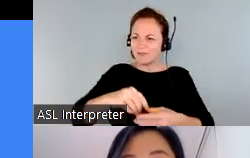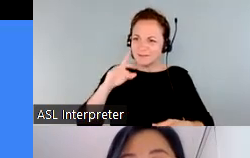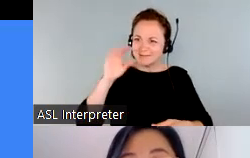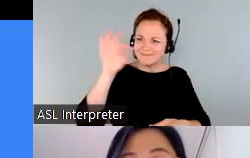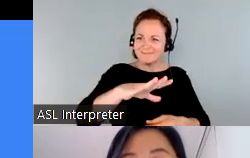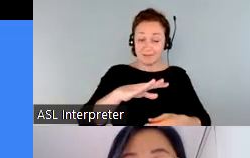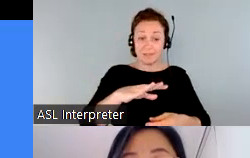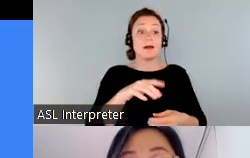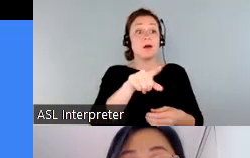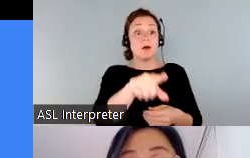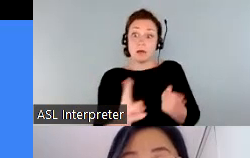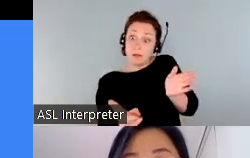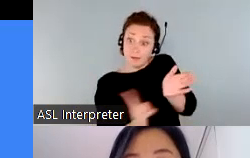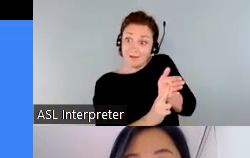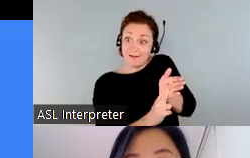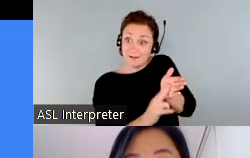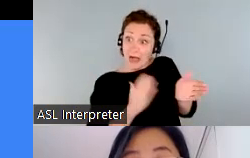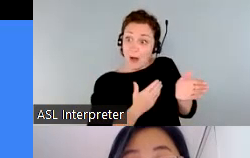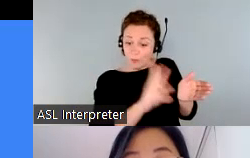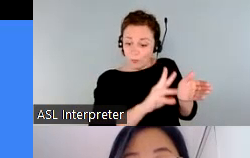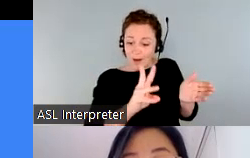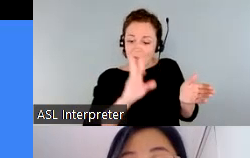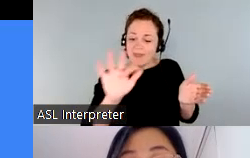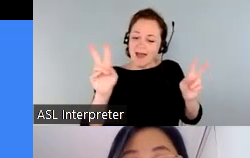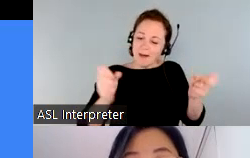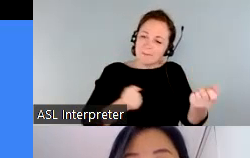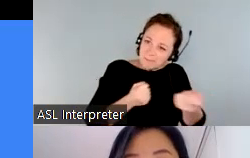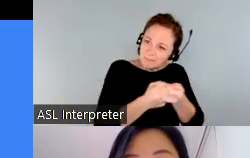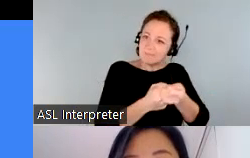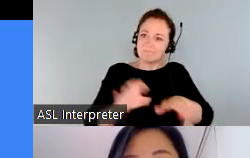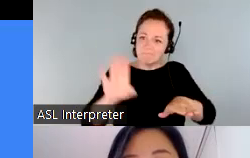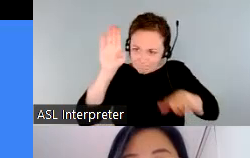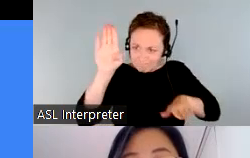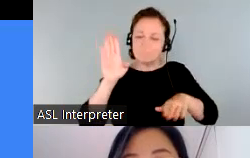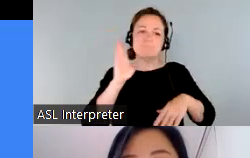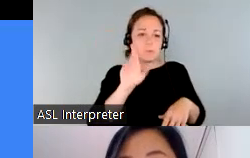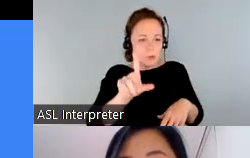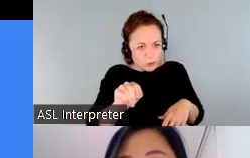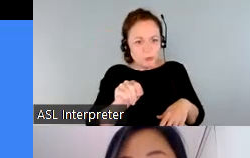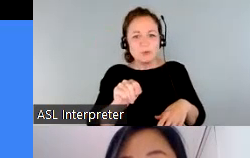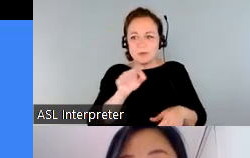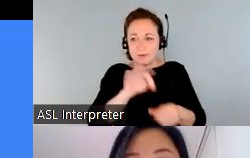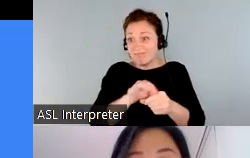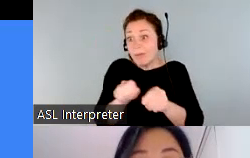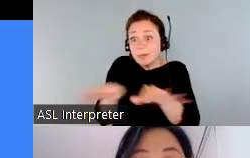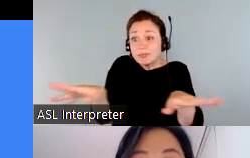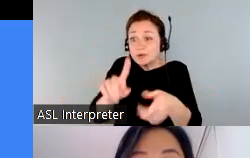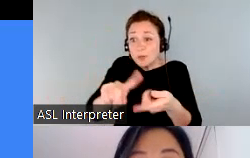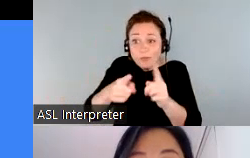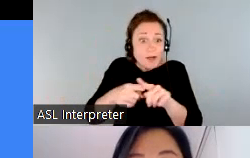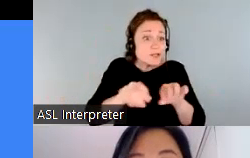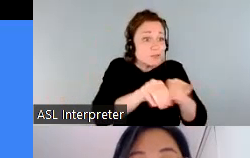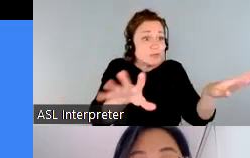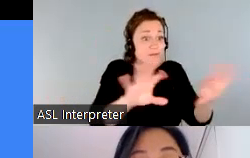if you sign up on our website, we encourage you to share this pledge, sign up on our website, and share it with your friends and families to encourage